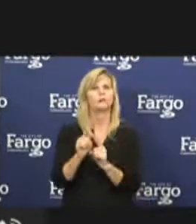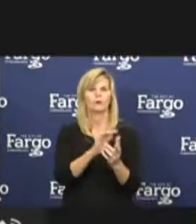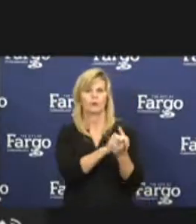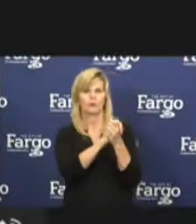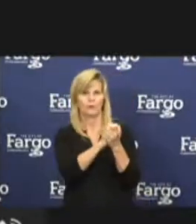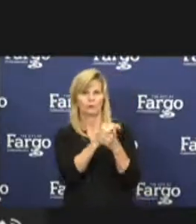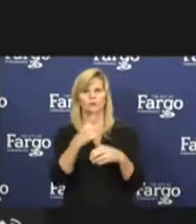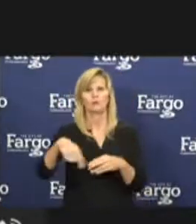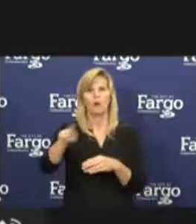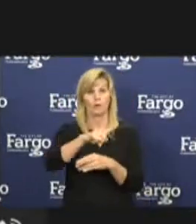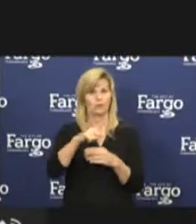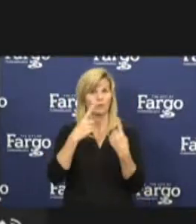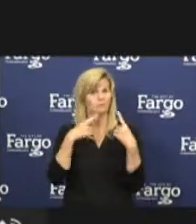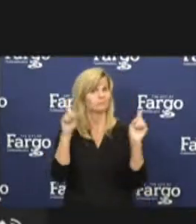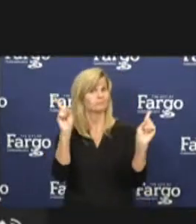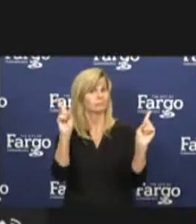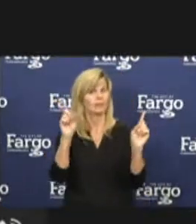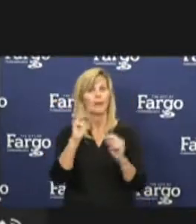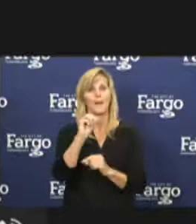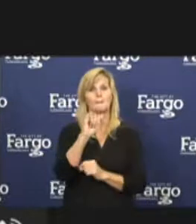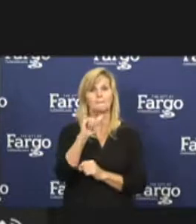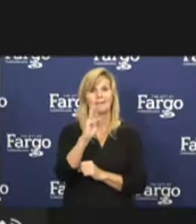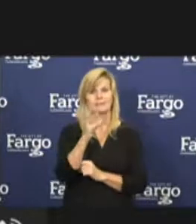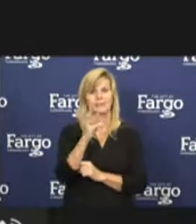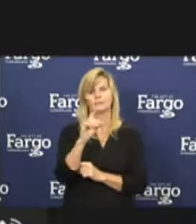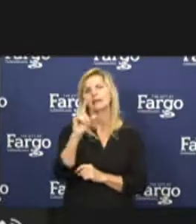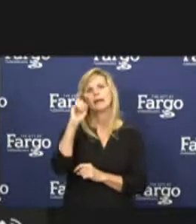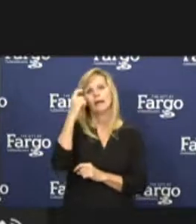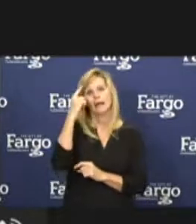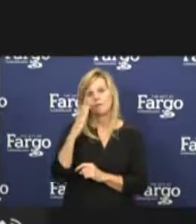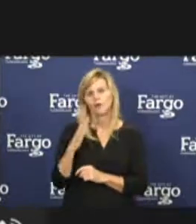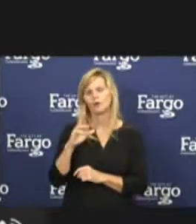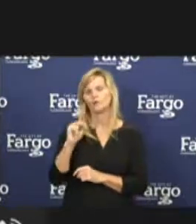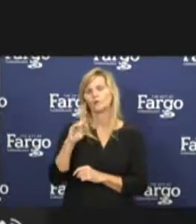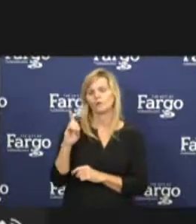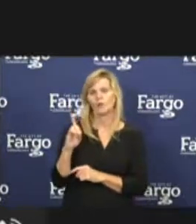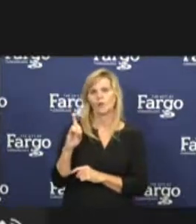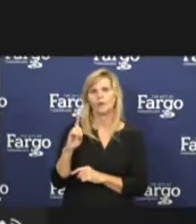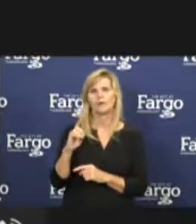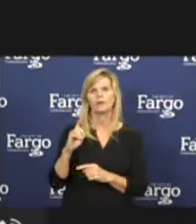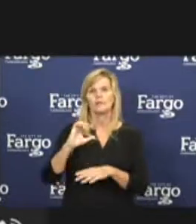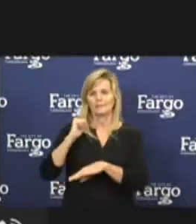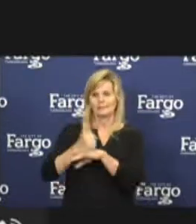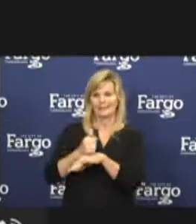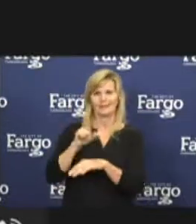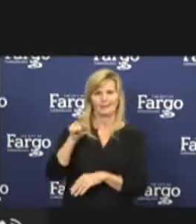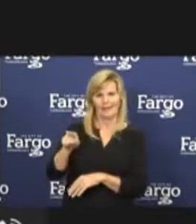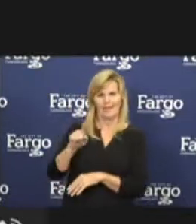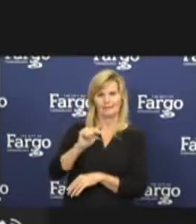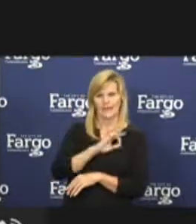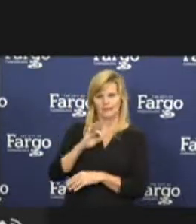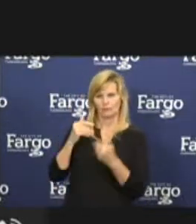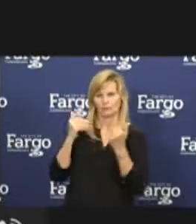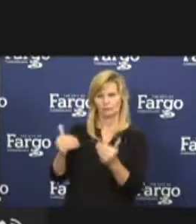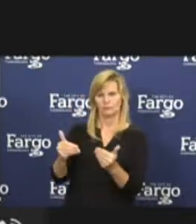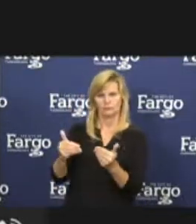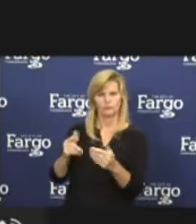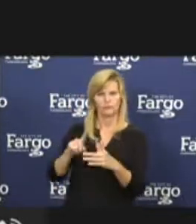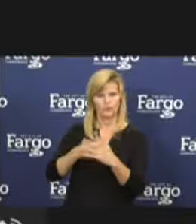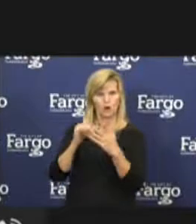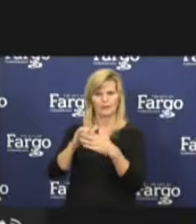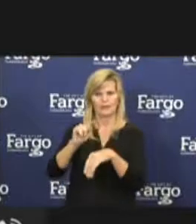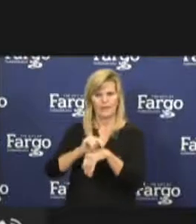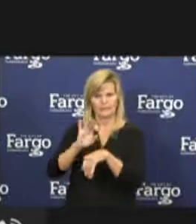on your results. On May 6th, Governor Burgum announced the formation of this task force to prevent and mitigate the spread